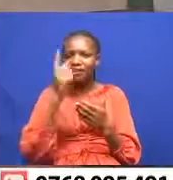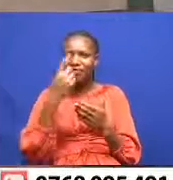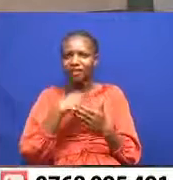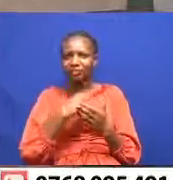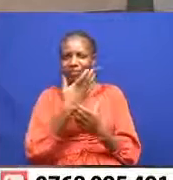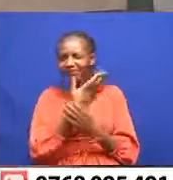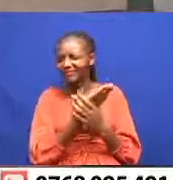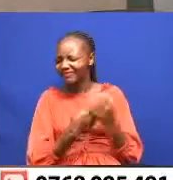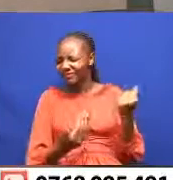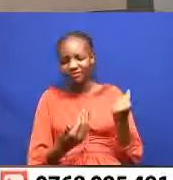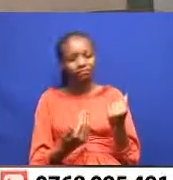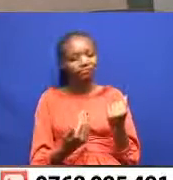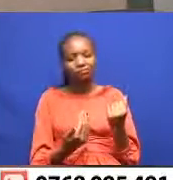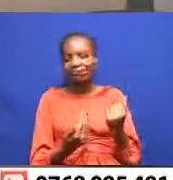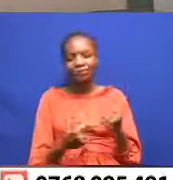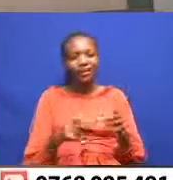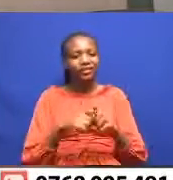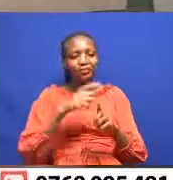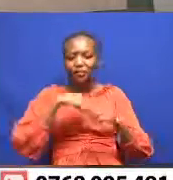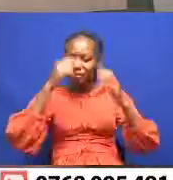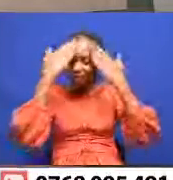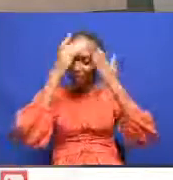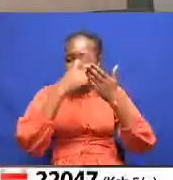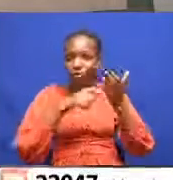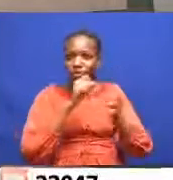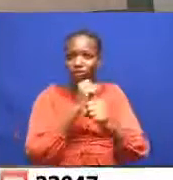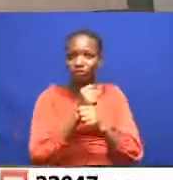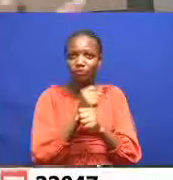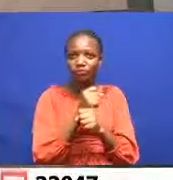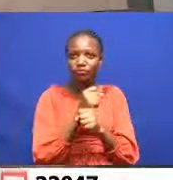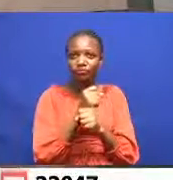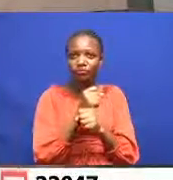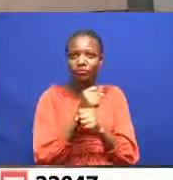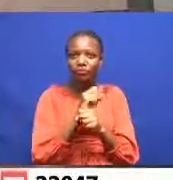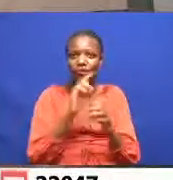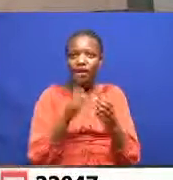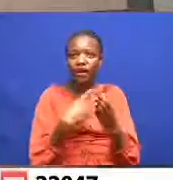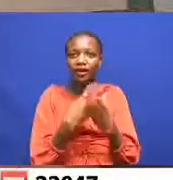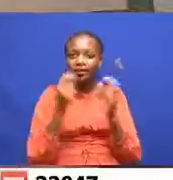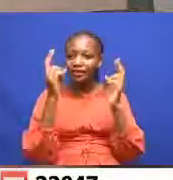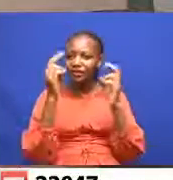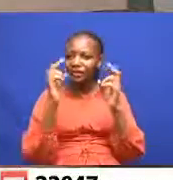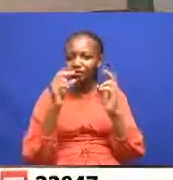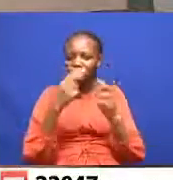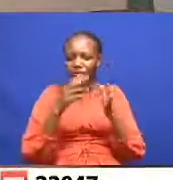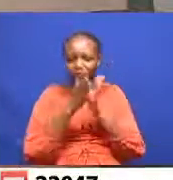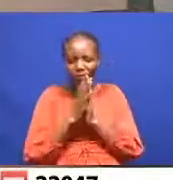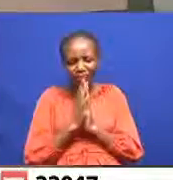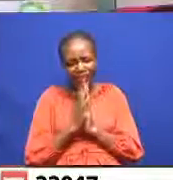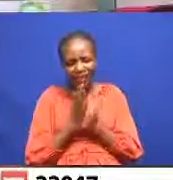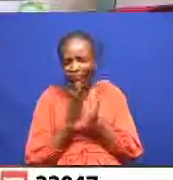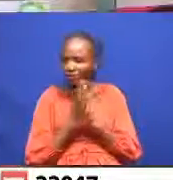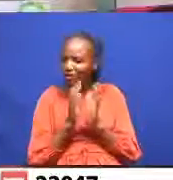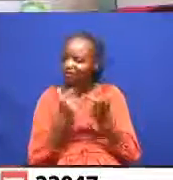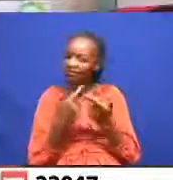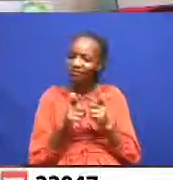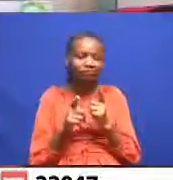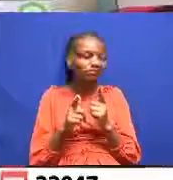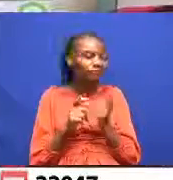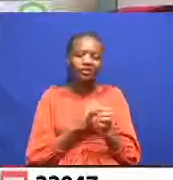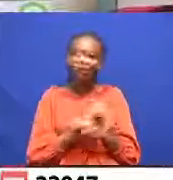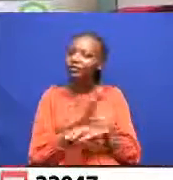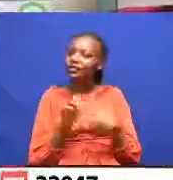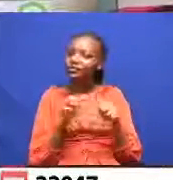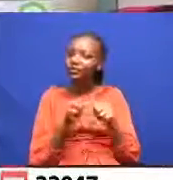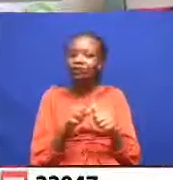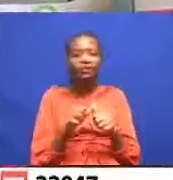devastated. We did not know what to do. I was not okay. You know, it's something we've been praying about, something we were waiting for. A couple of